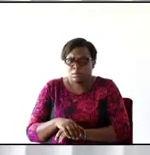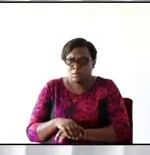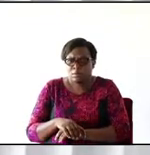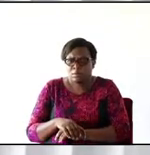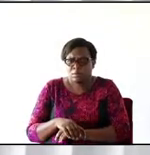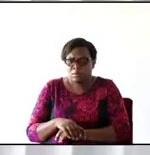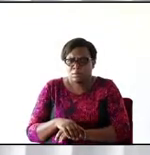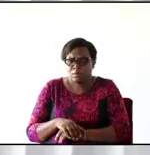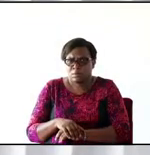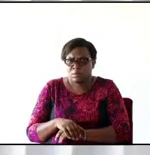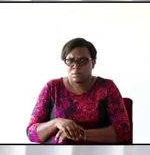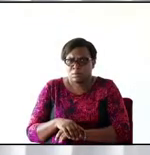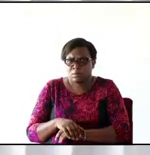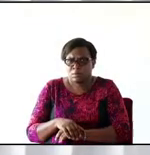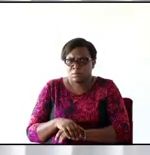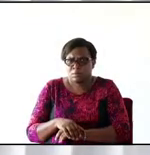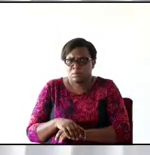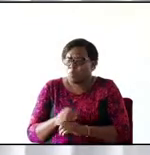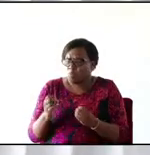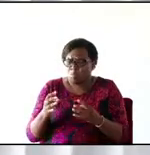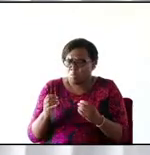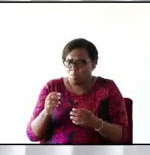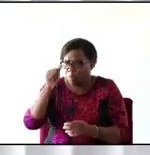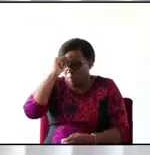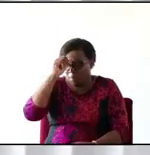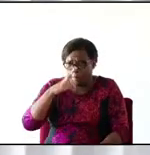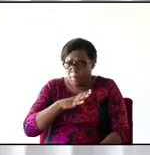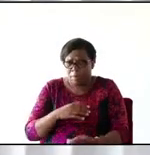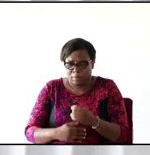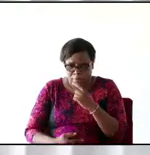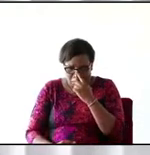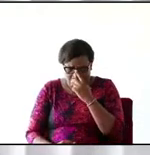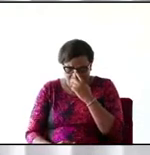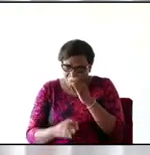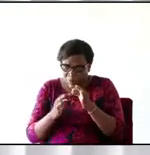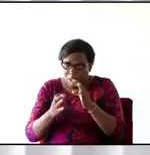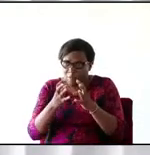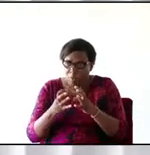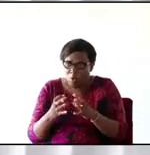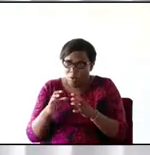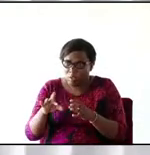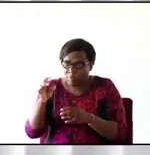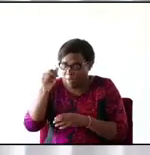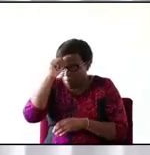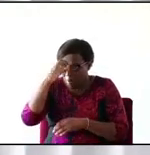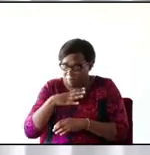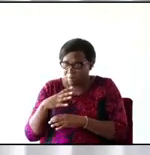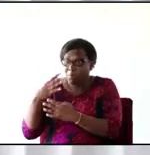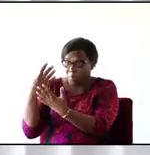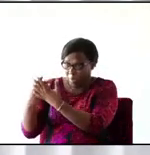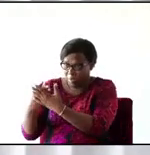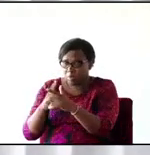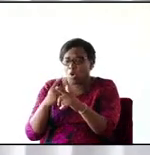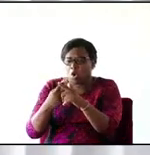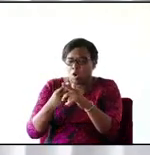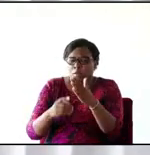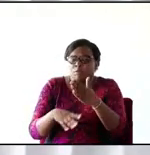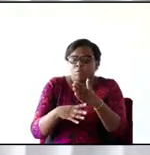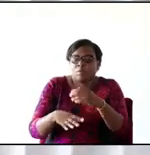only invaded, but they are packed by men. If you want to find the men, they are either in prison or on the football